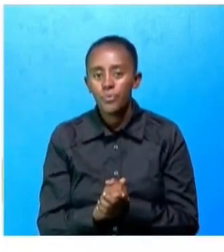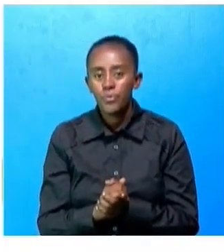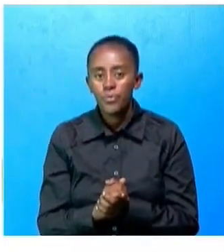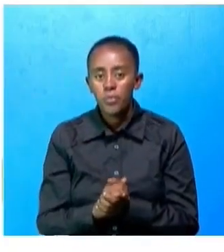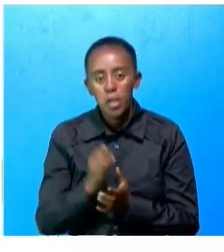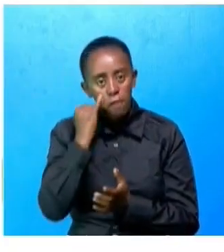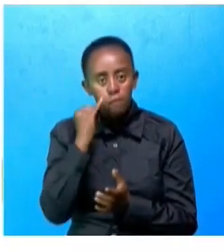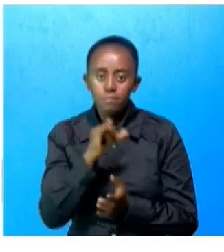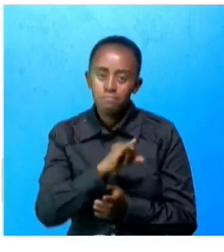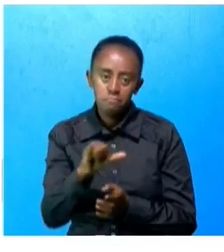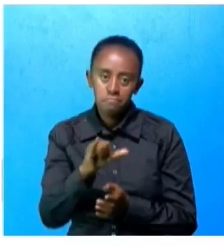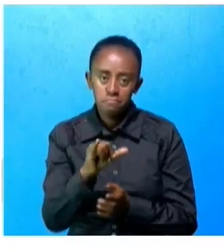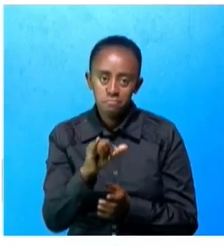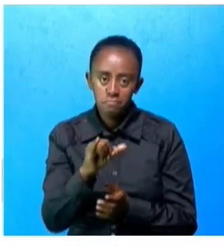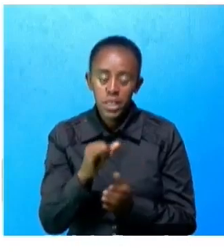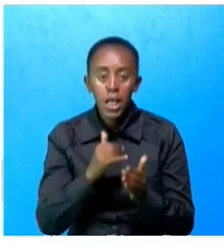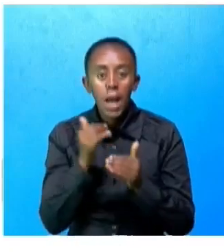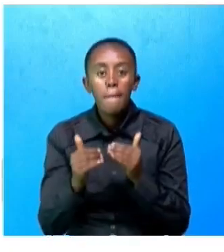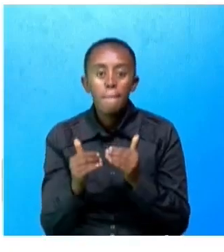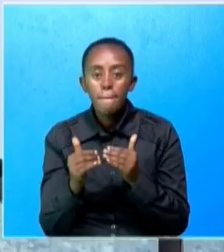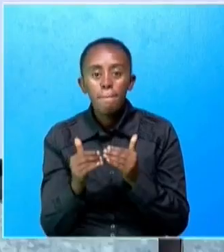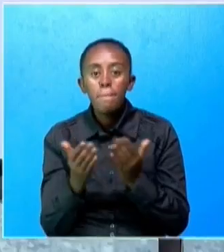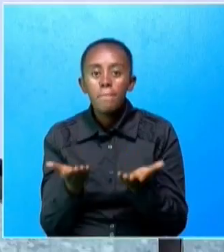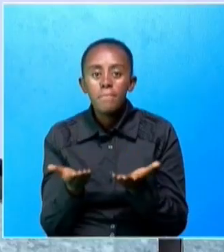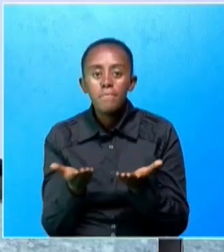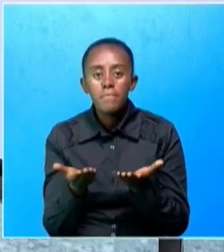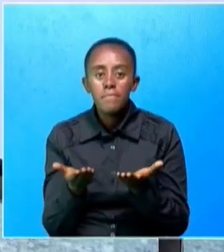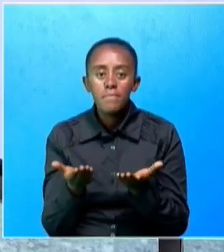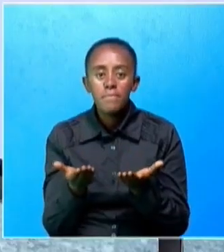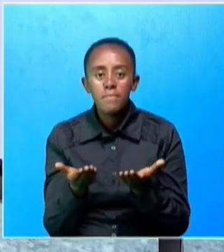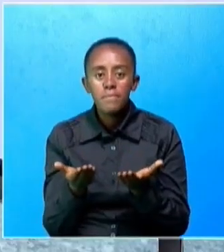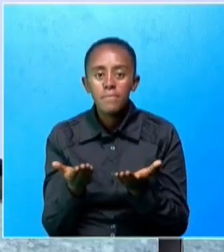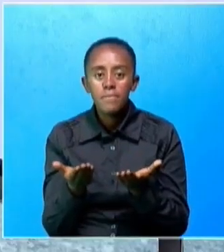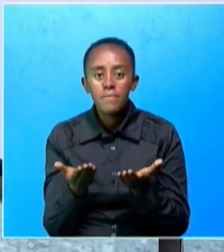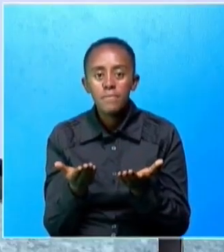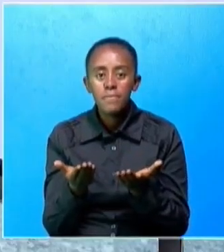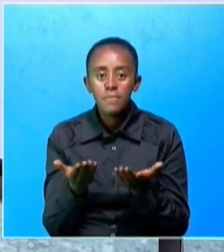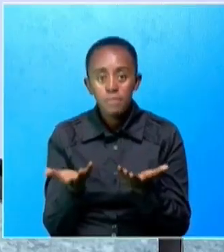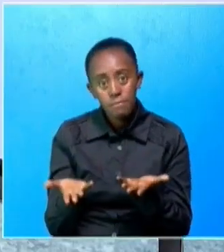common. And then what comes next? Yes?